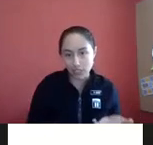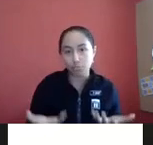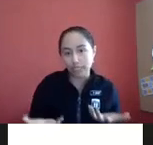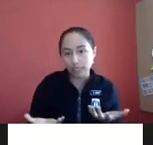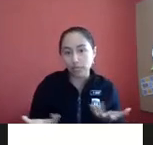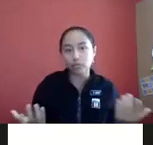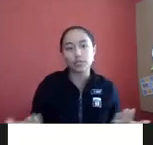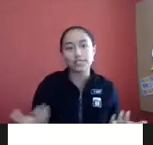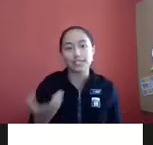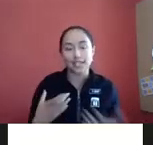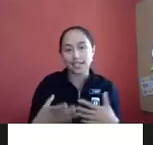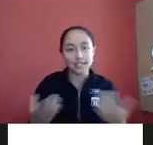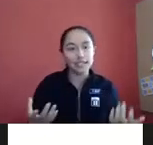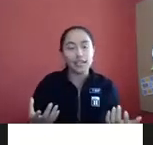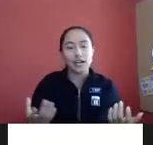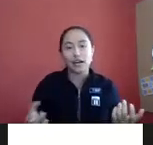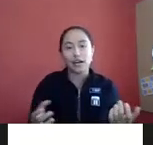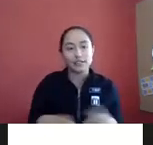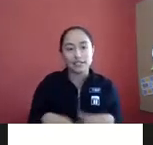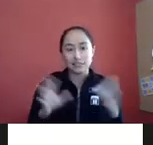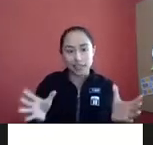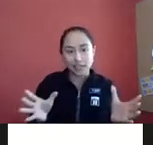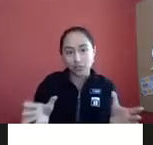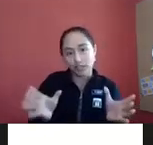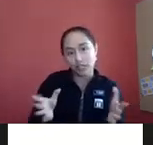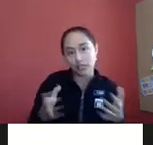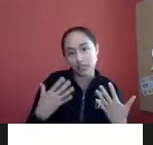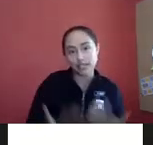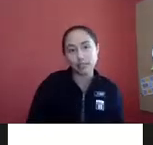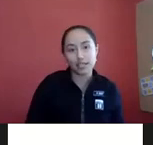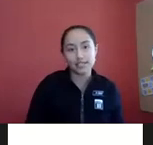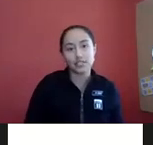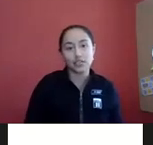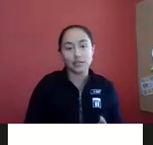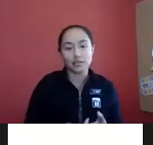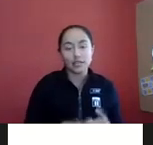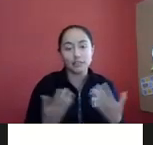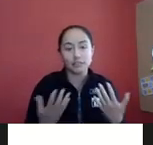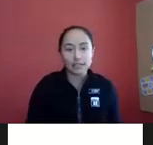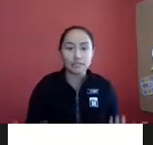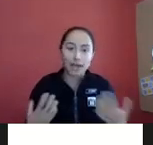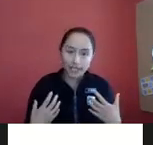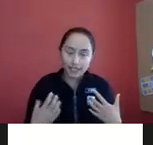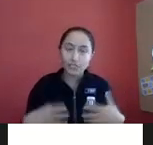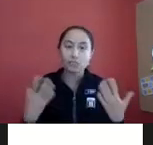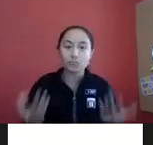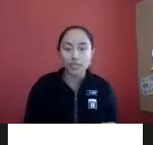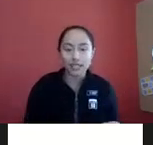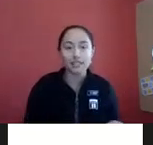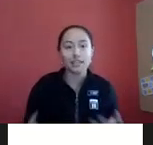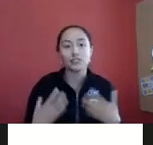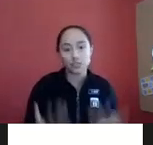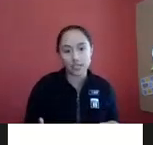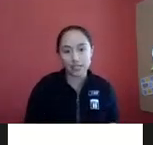appealing, so people who is attending the event where you're going to present the poster is going to feel invited to